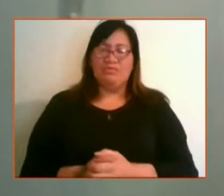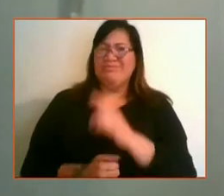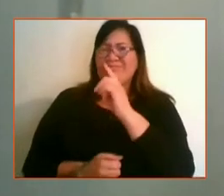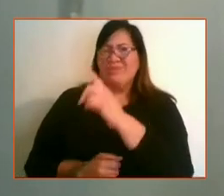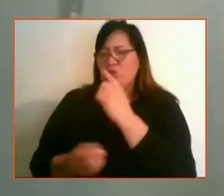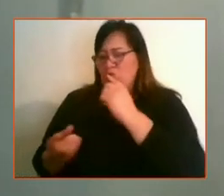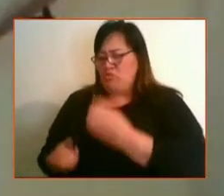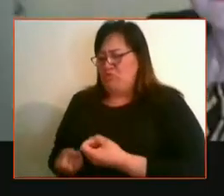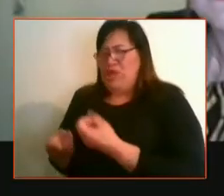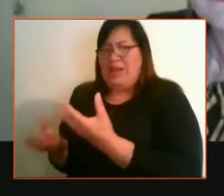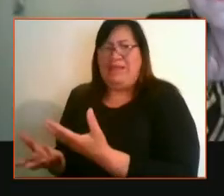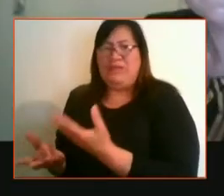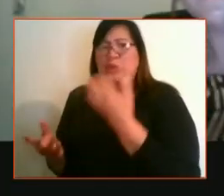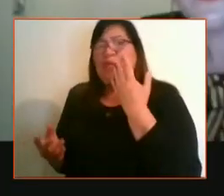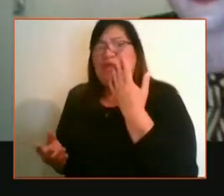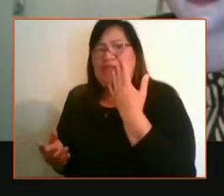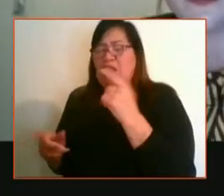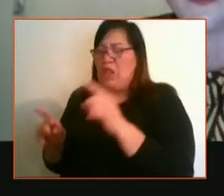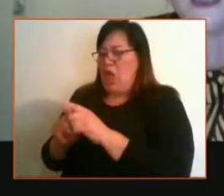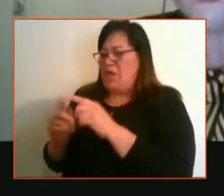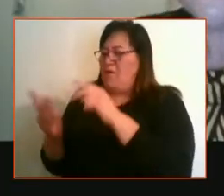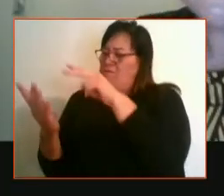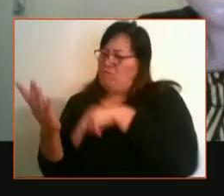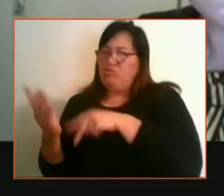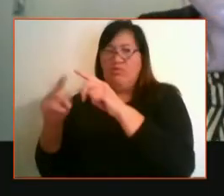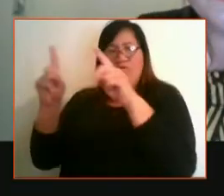a form that can be viewed?